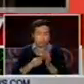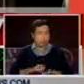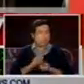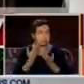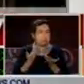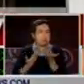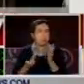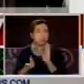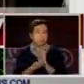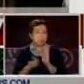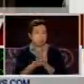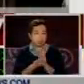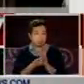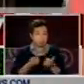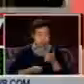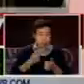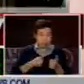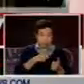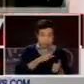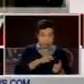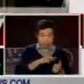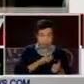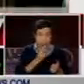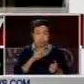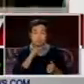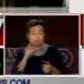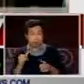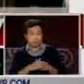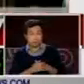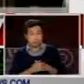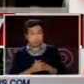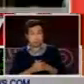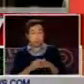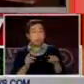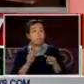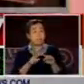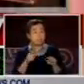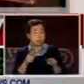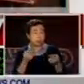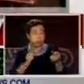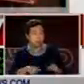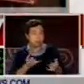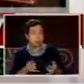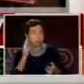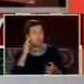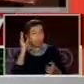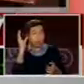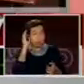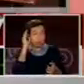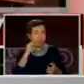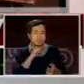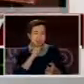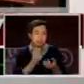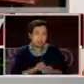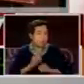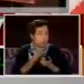to prove his guilt. In the instant case, the defendant did not make a confession, but merely an admission with a